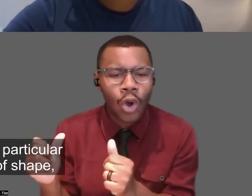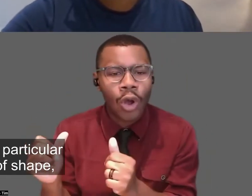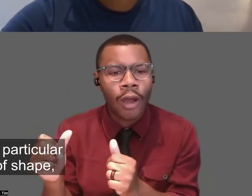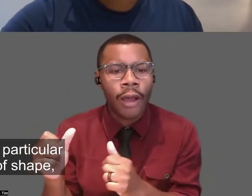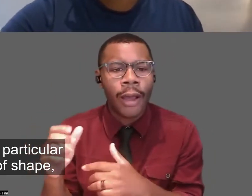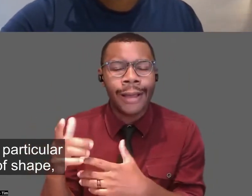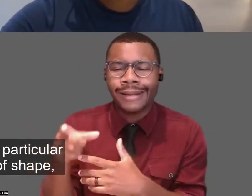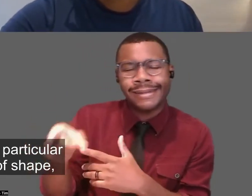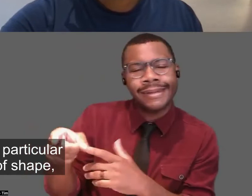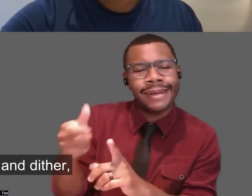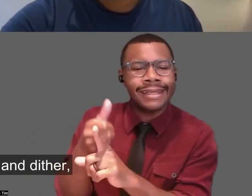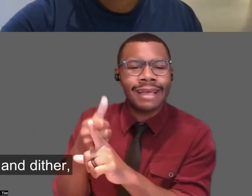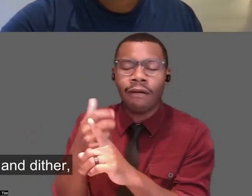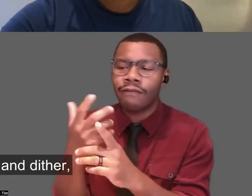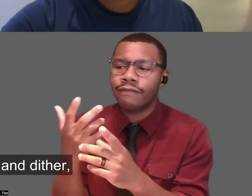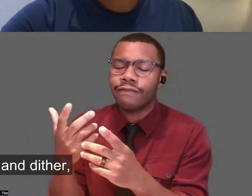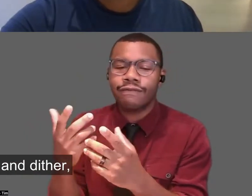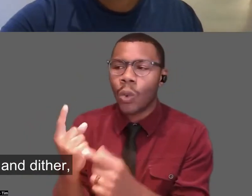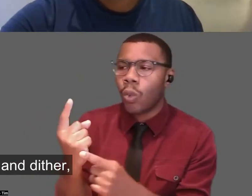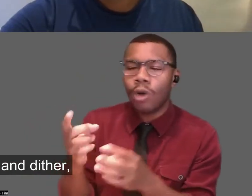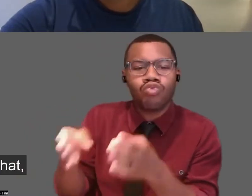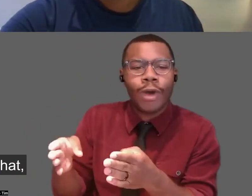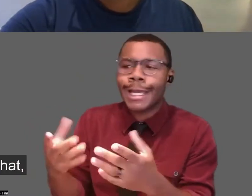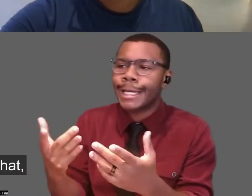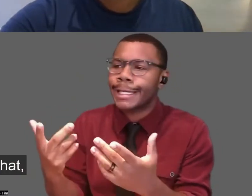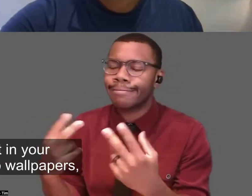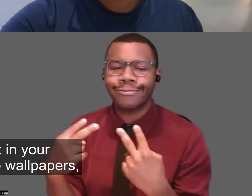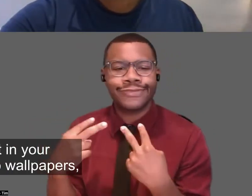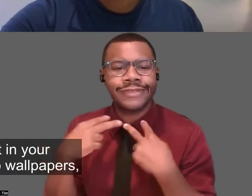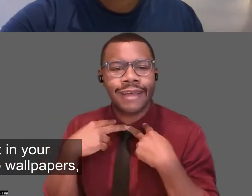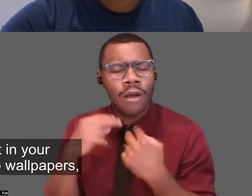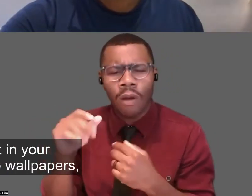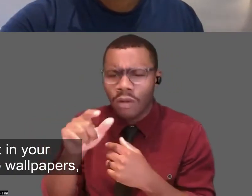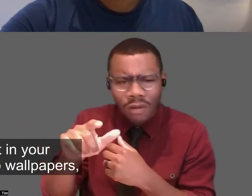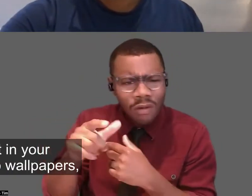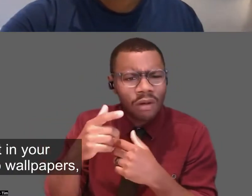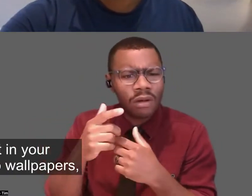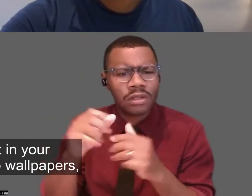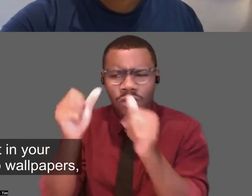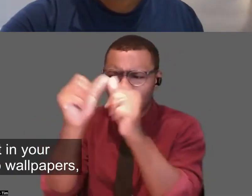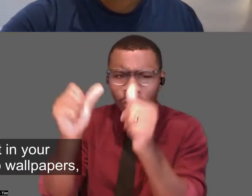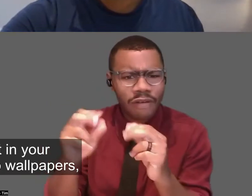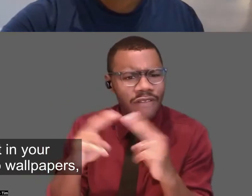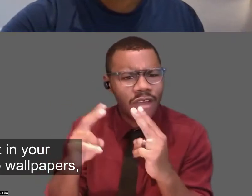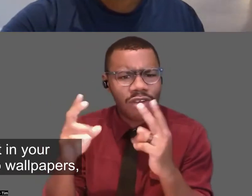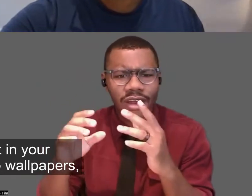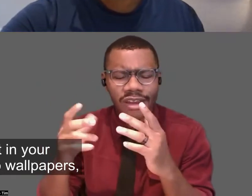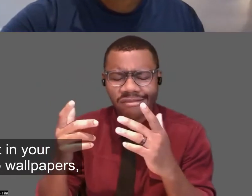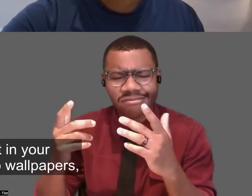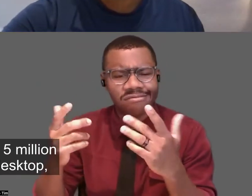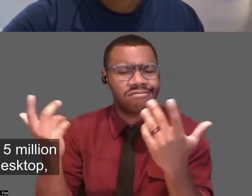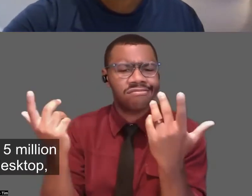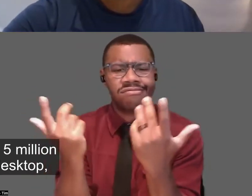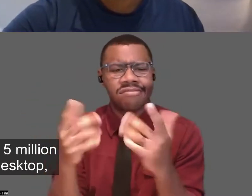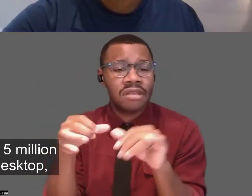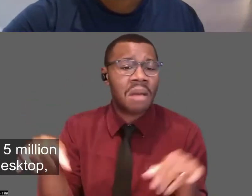rigid boundary of shape, like they go hither and thither, and I love that. But I also see it in your maddening desktop wallpapers,